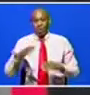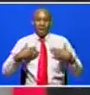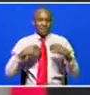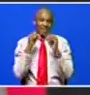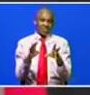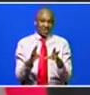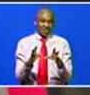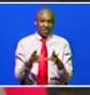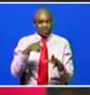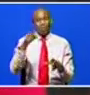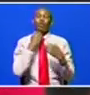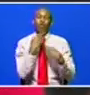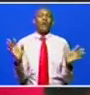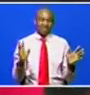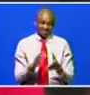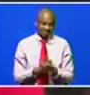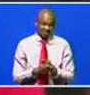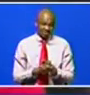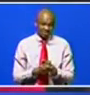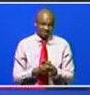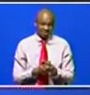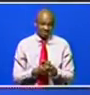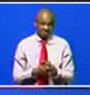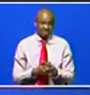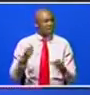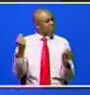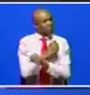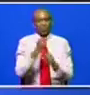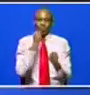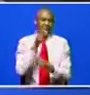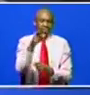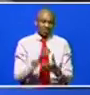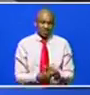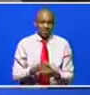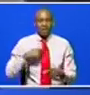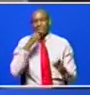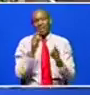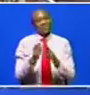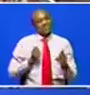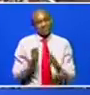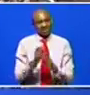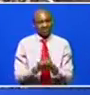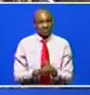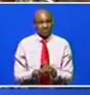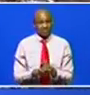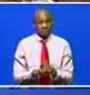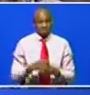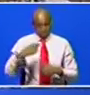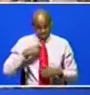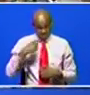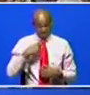haikupendezi, huipendi. We can't work like that, my brothers and sisters. Nilikuwa